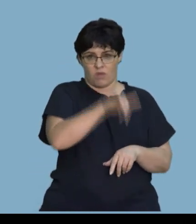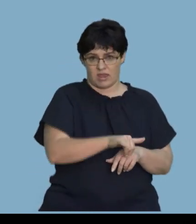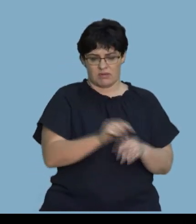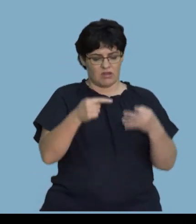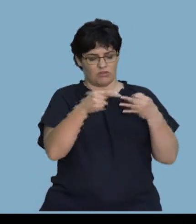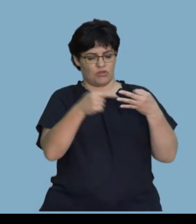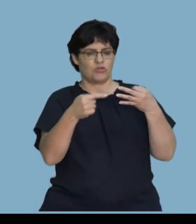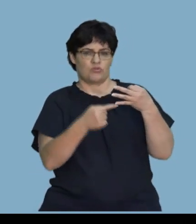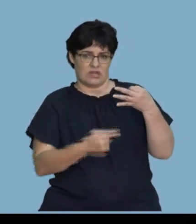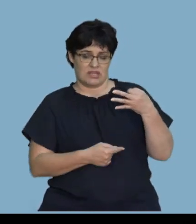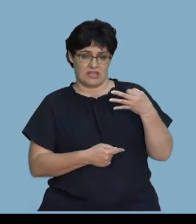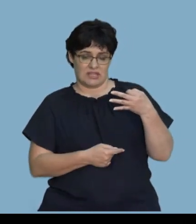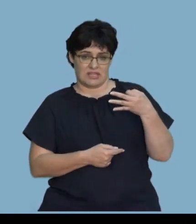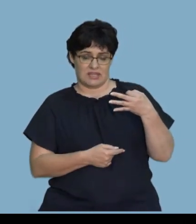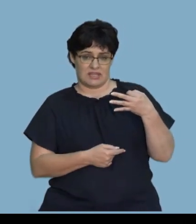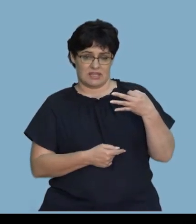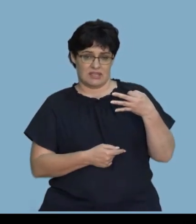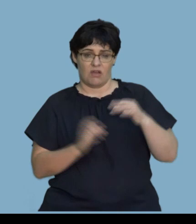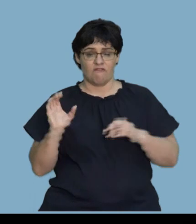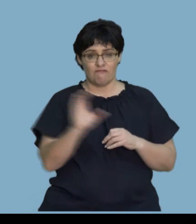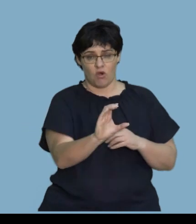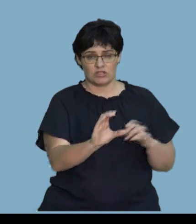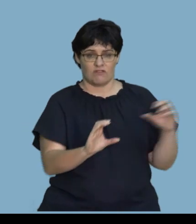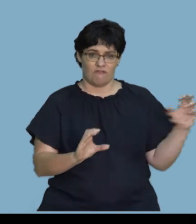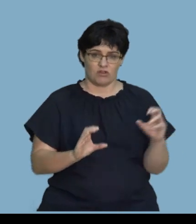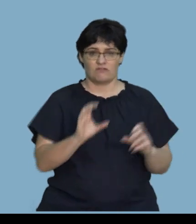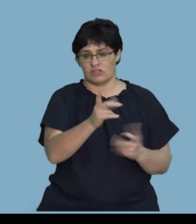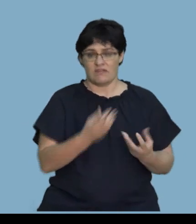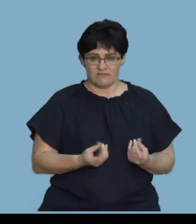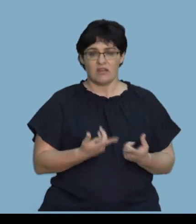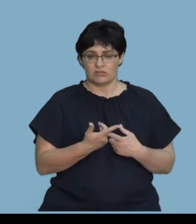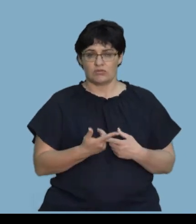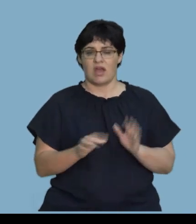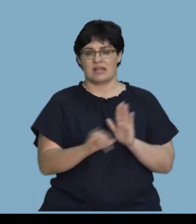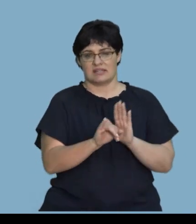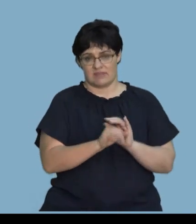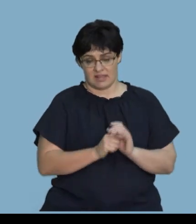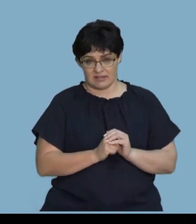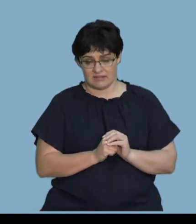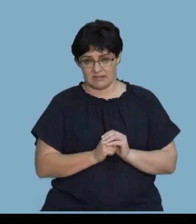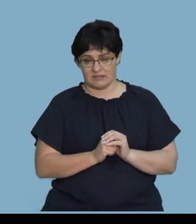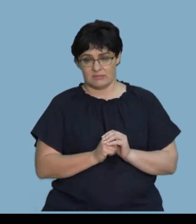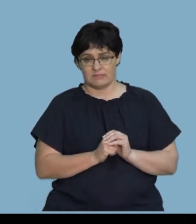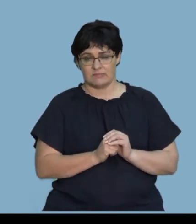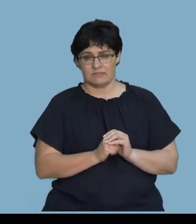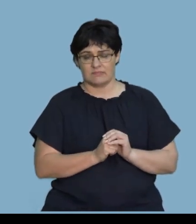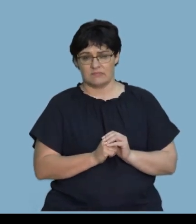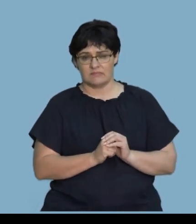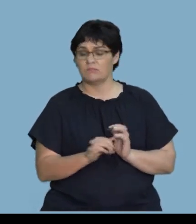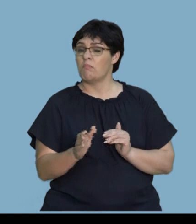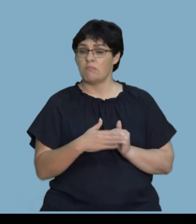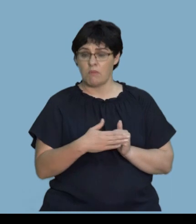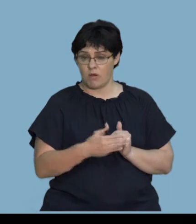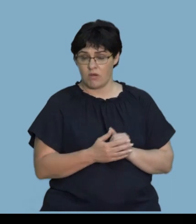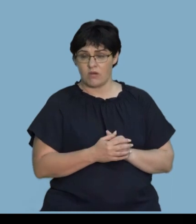we are, we're required to identify. And also, furthermore, because we are